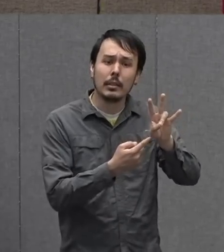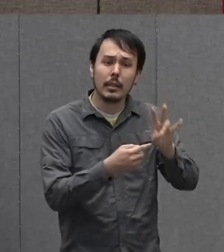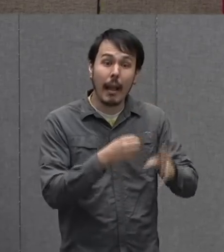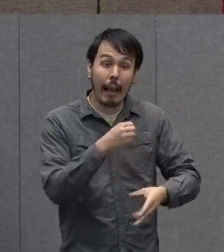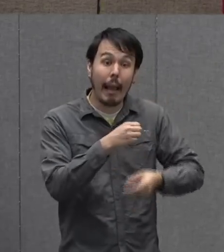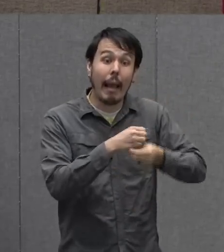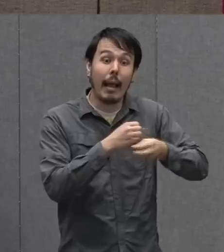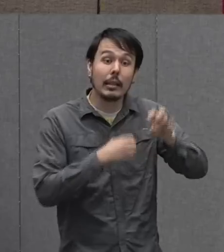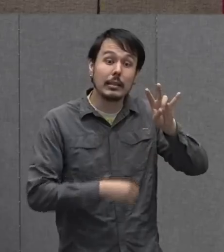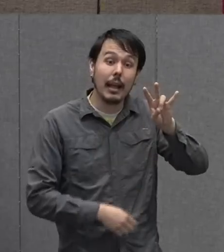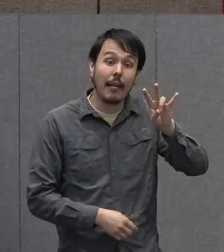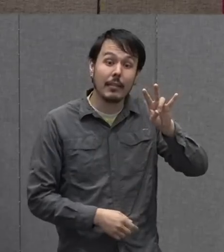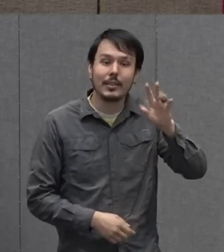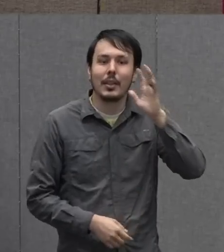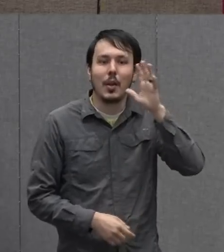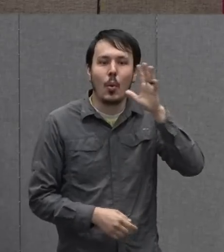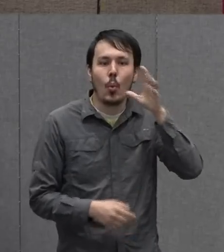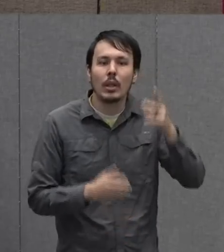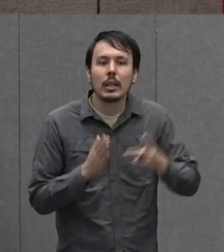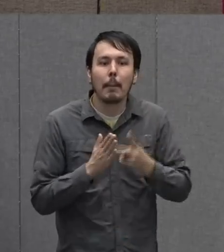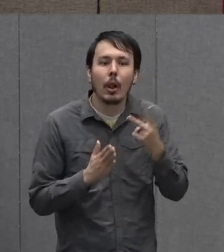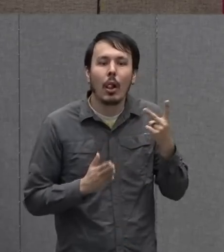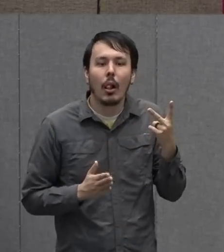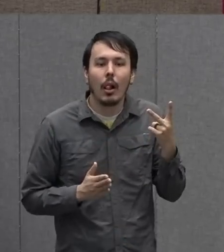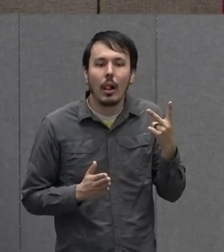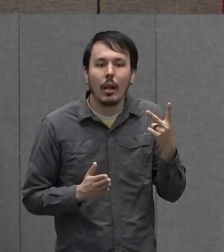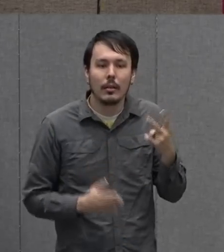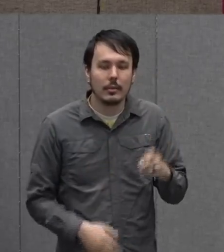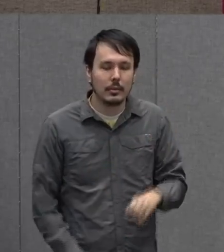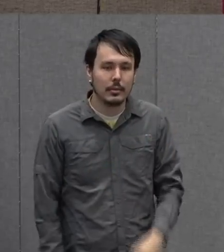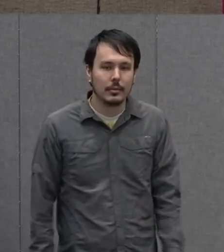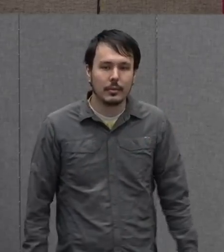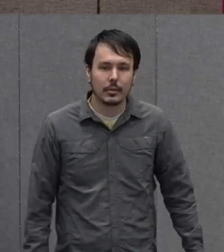is? It's a doubles. 7,